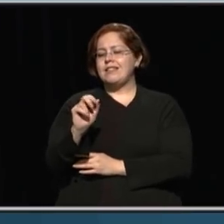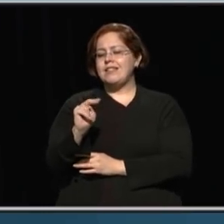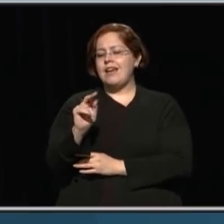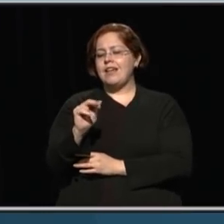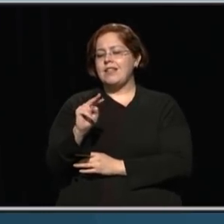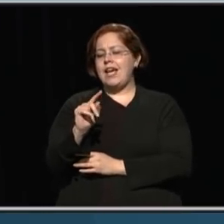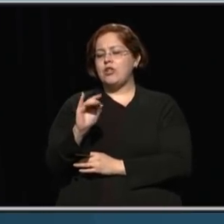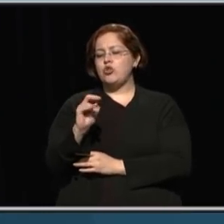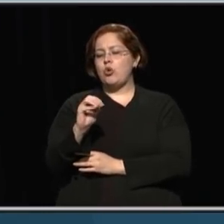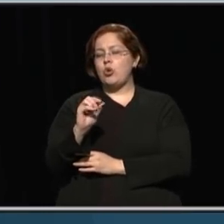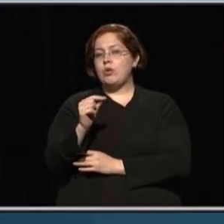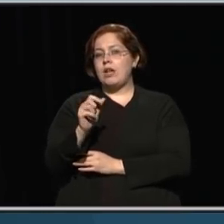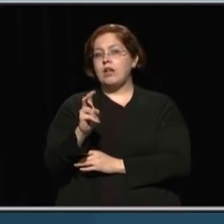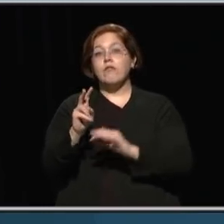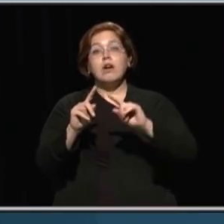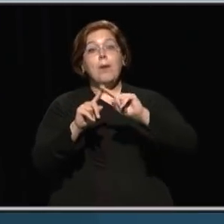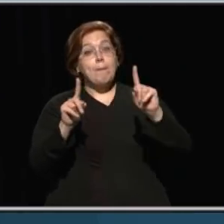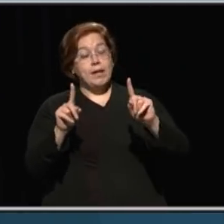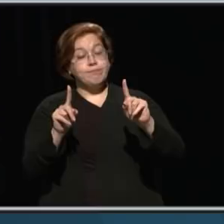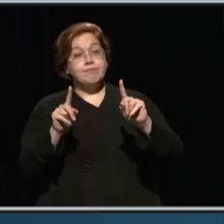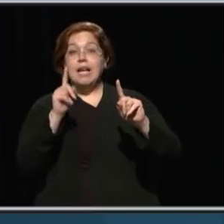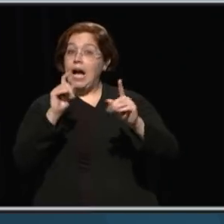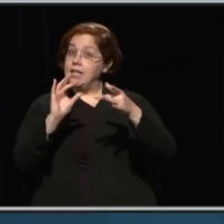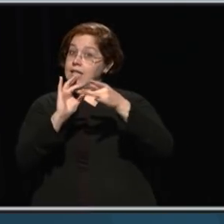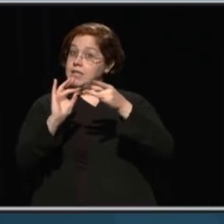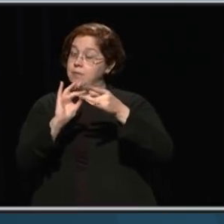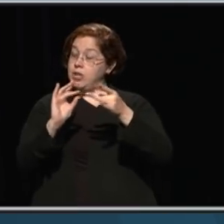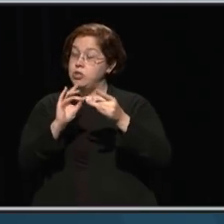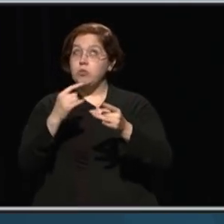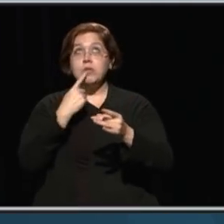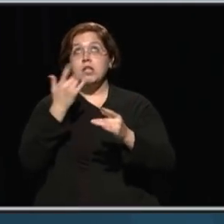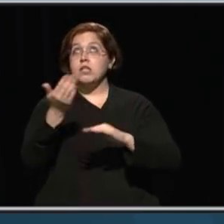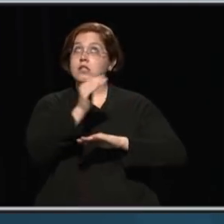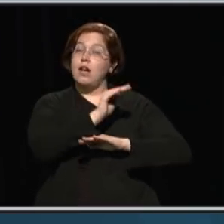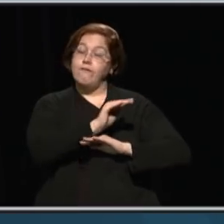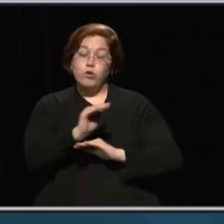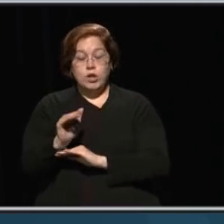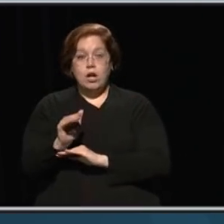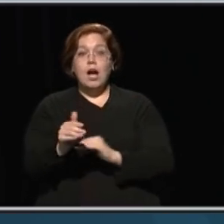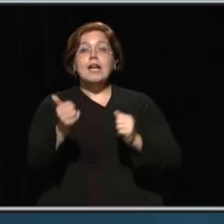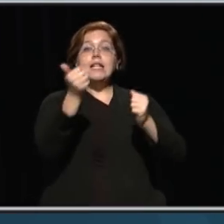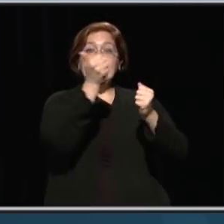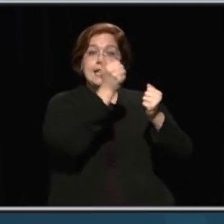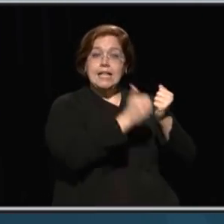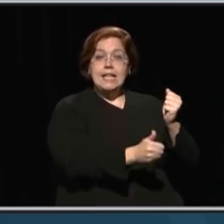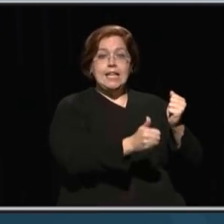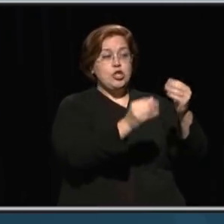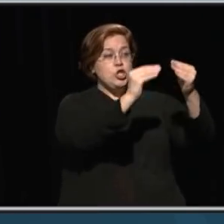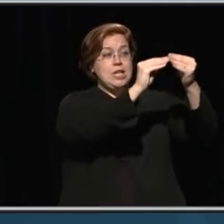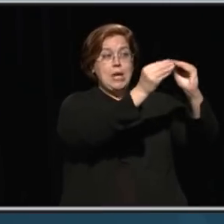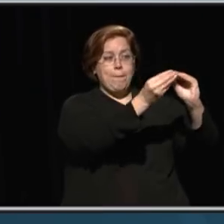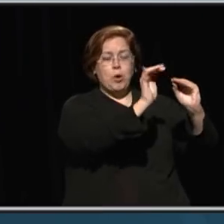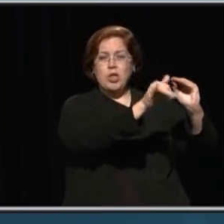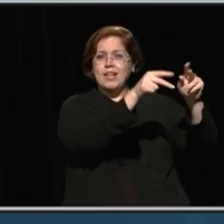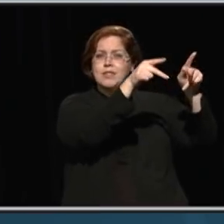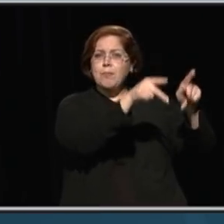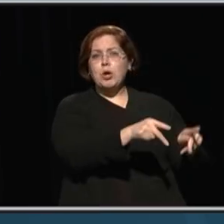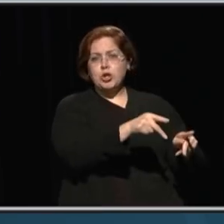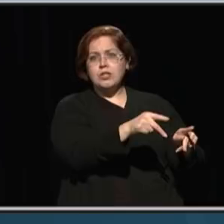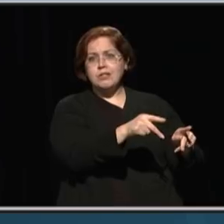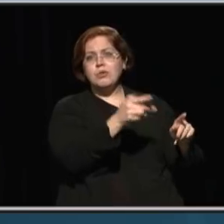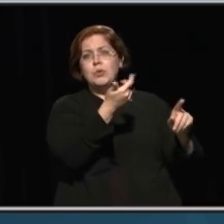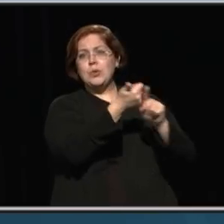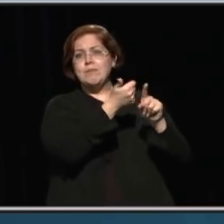COVID19.sanantonio.gov. But I do have to mention, and we say this every night, behind every data point is a person with a